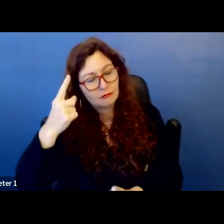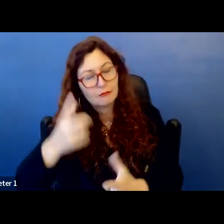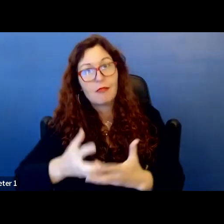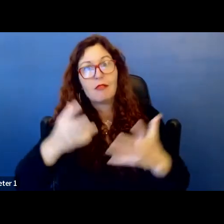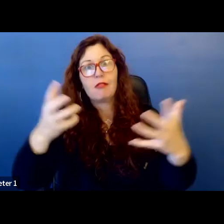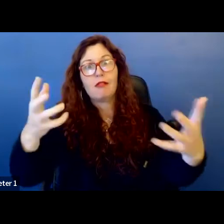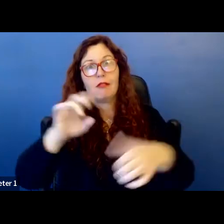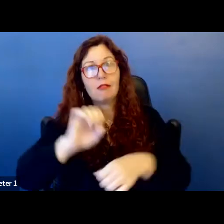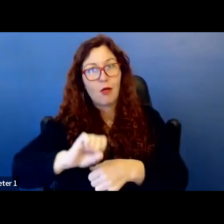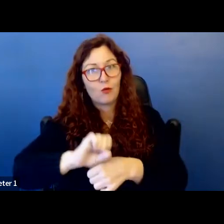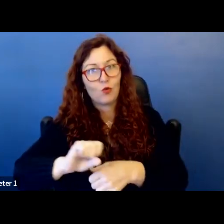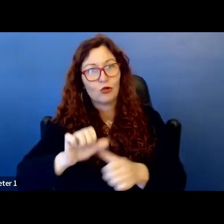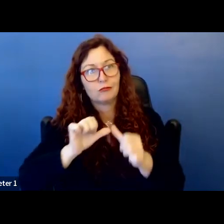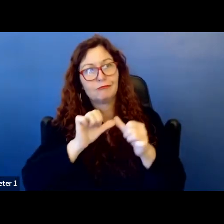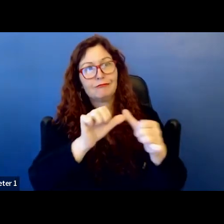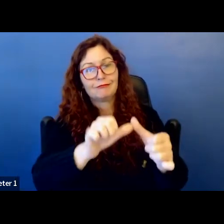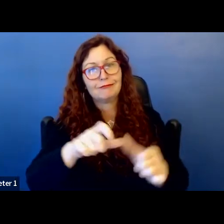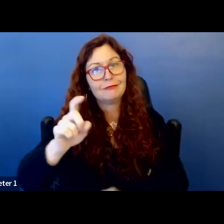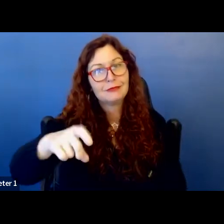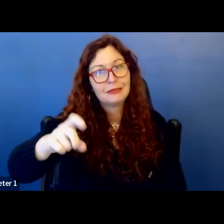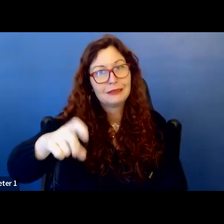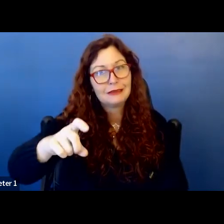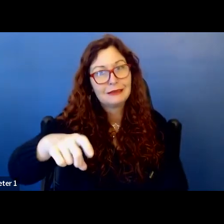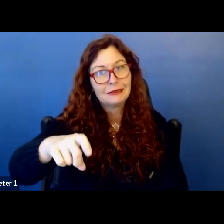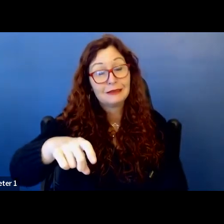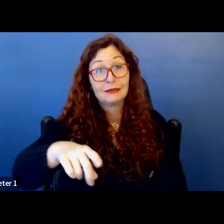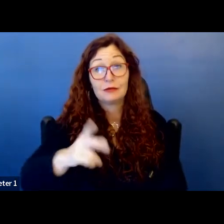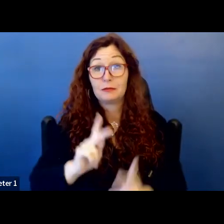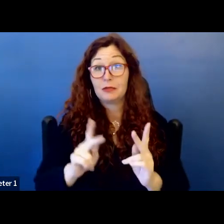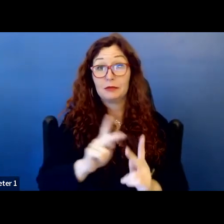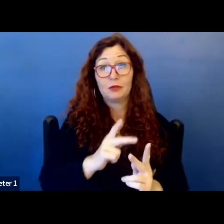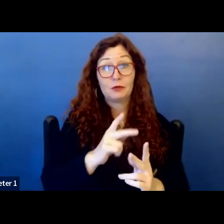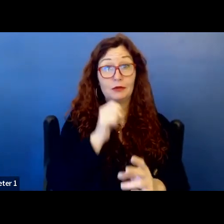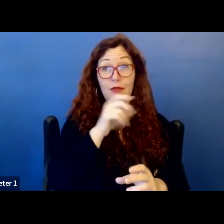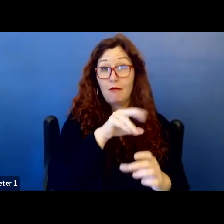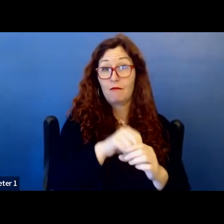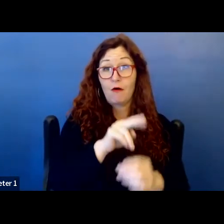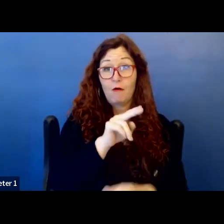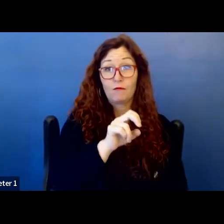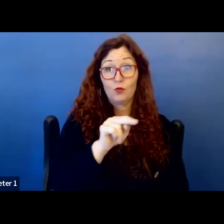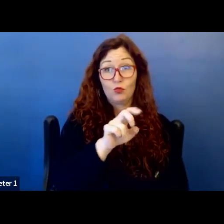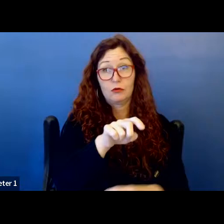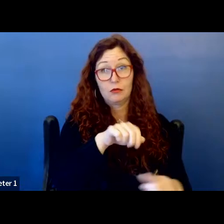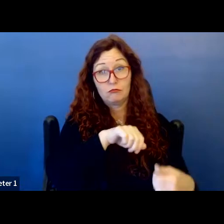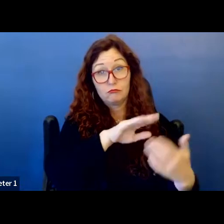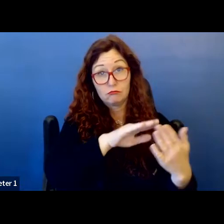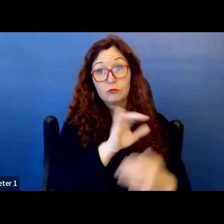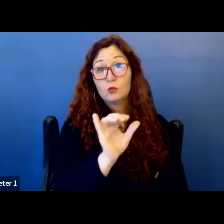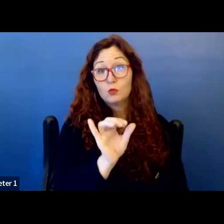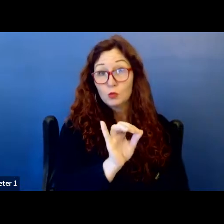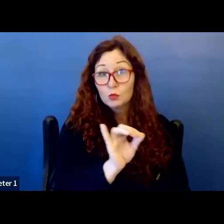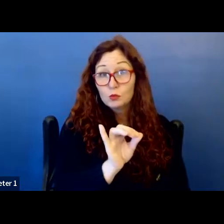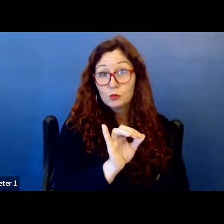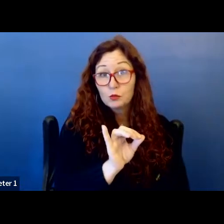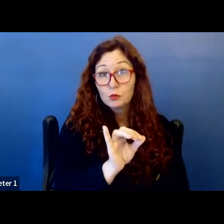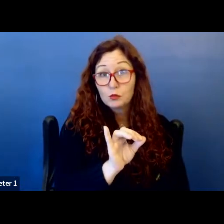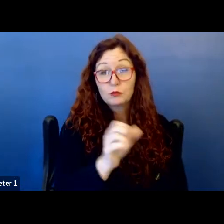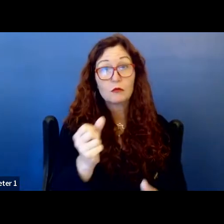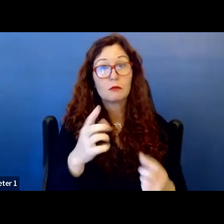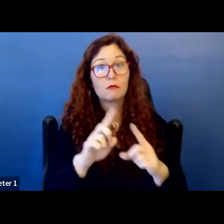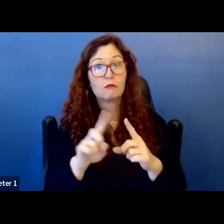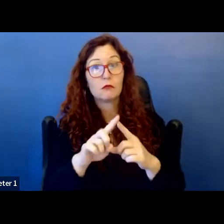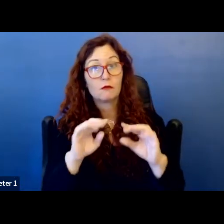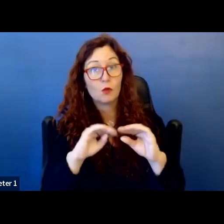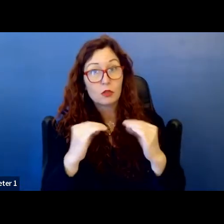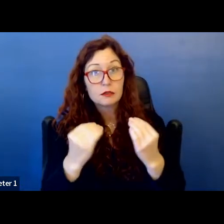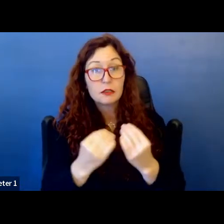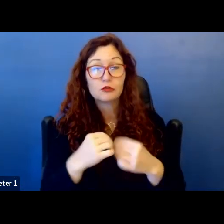industry and that includes the non-union sector of the industry nav2 remains concerned about non-union organizations and contractor groups like abc and